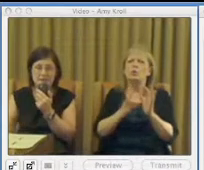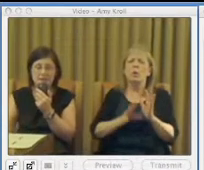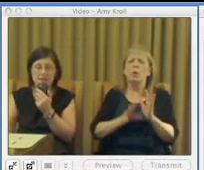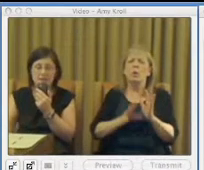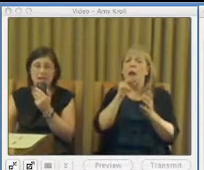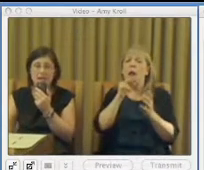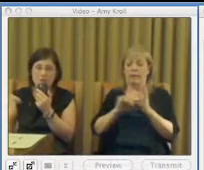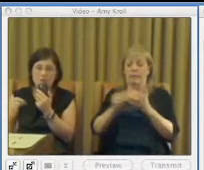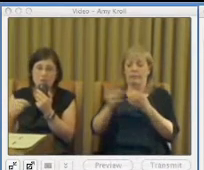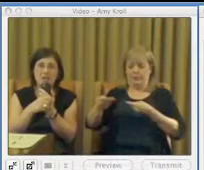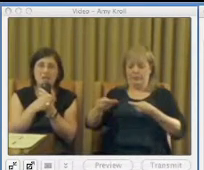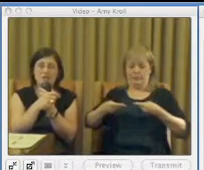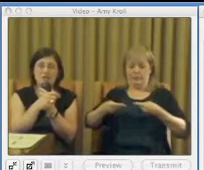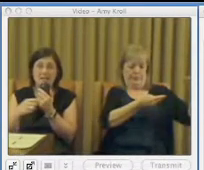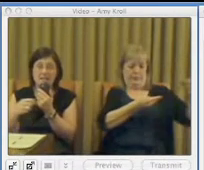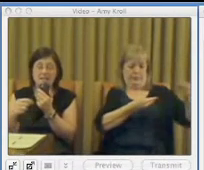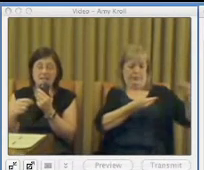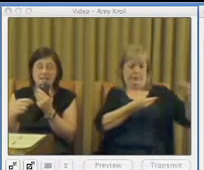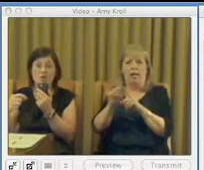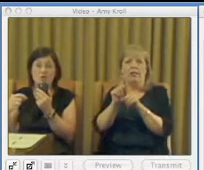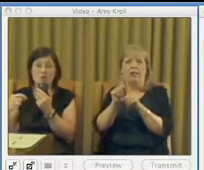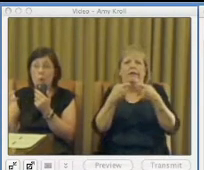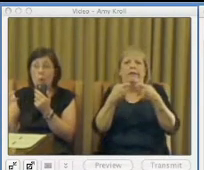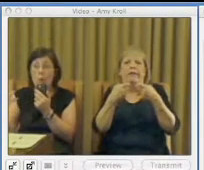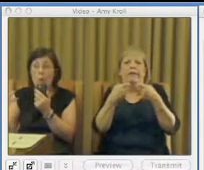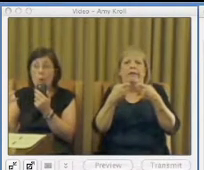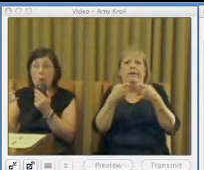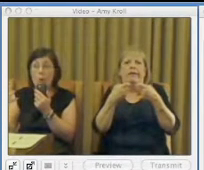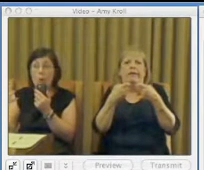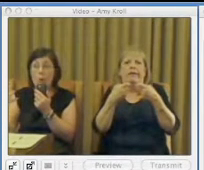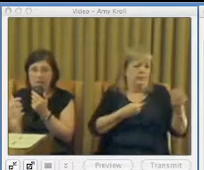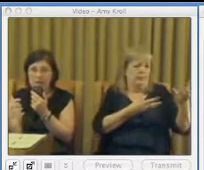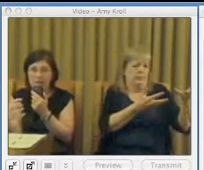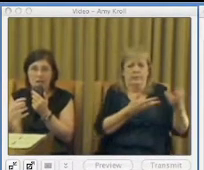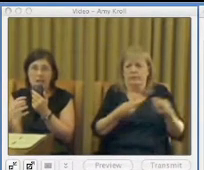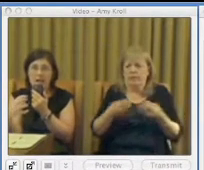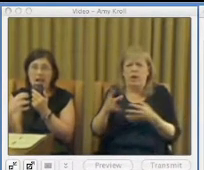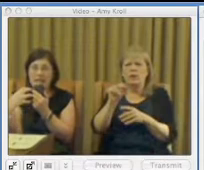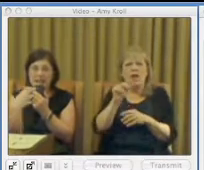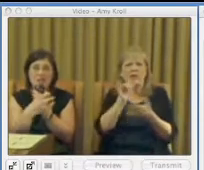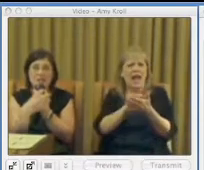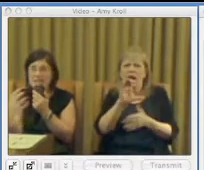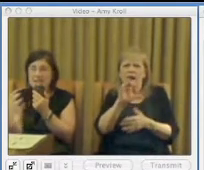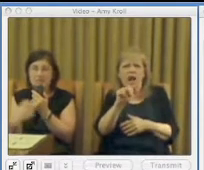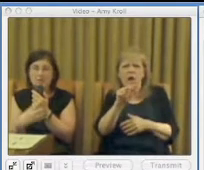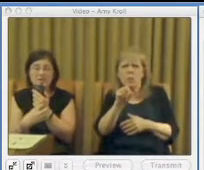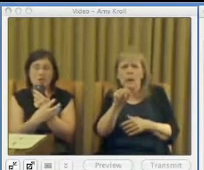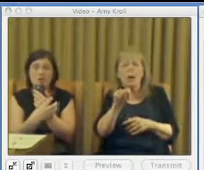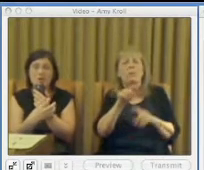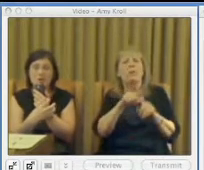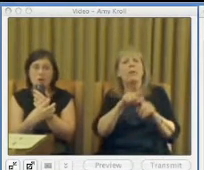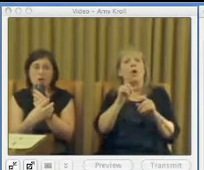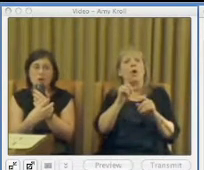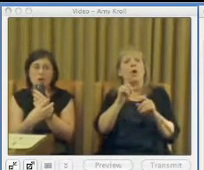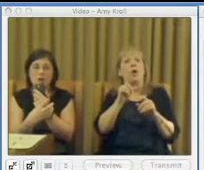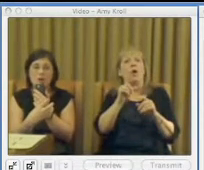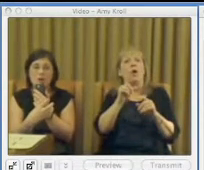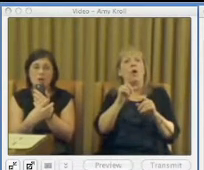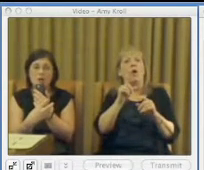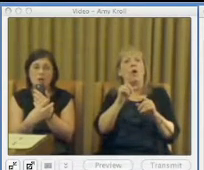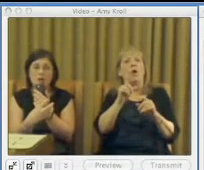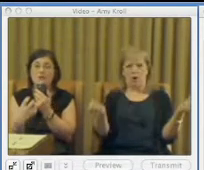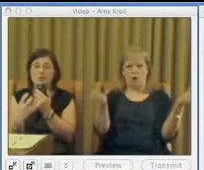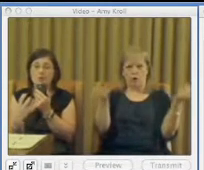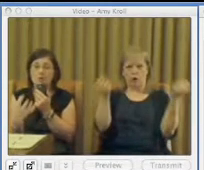that conduit sense, it's through the interpreter as in the interpreter helping you to understand one another and engage in